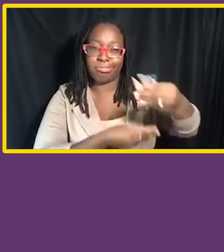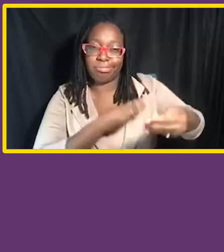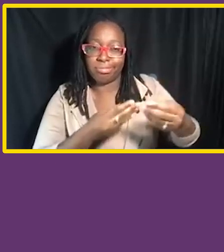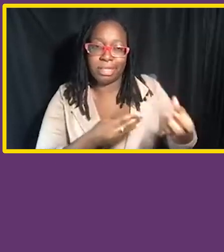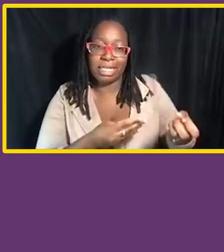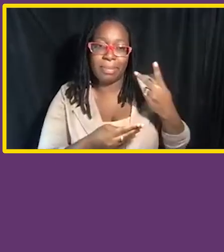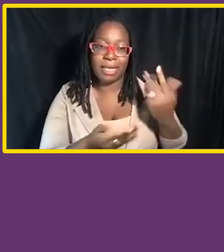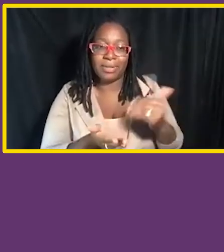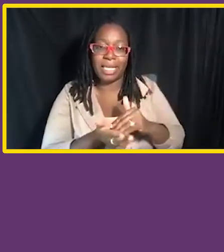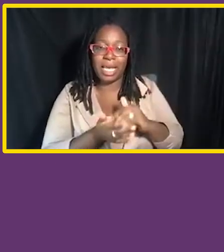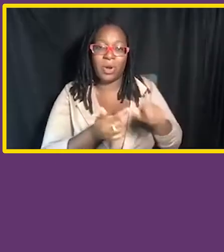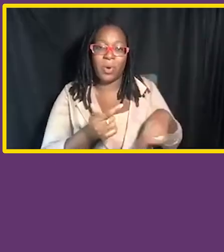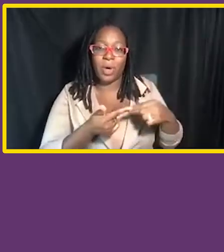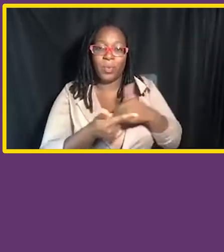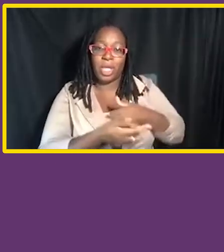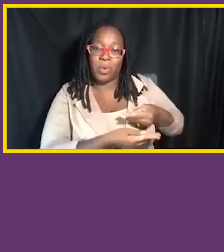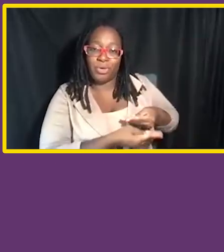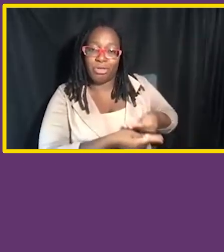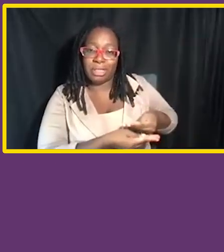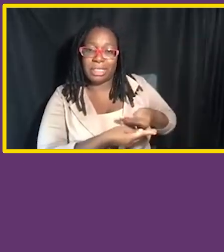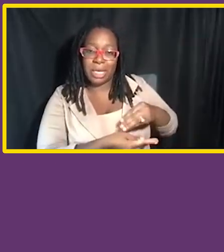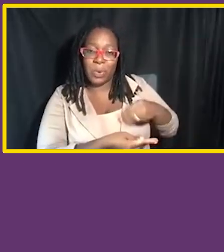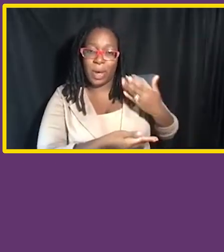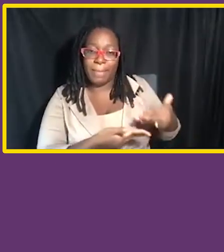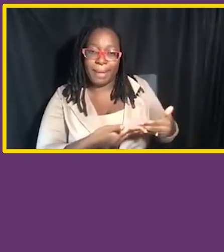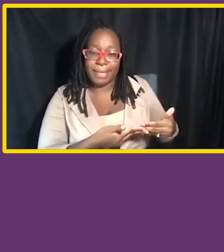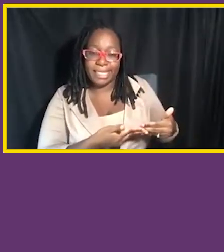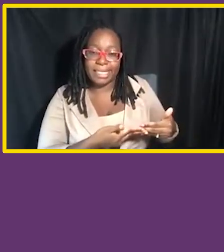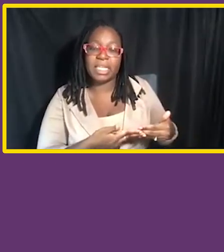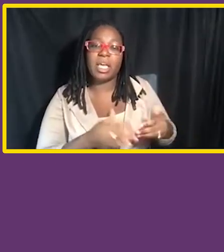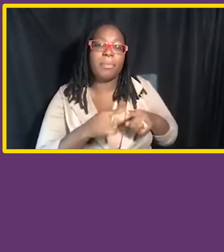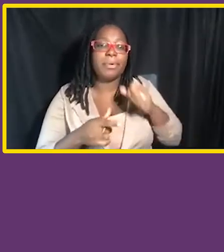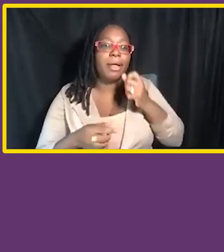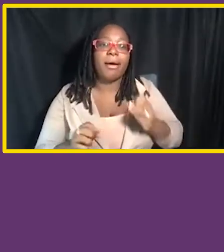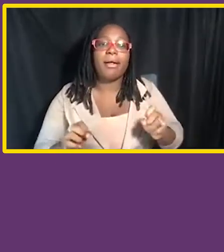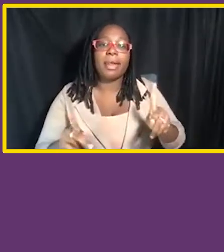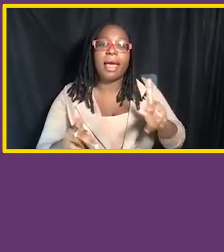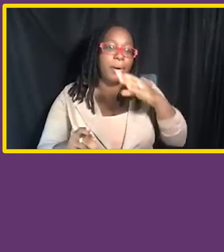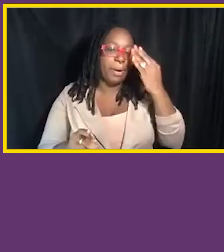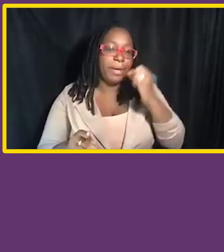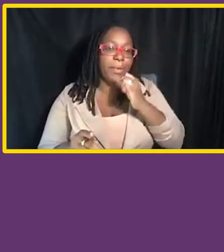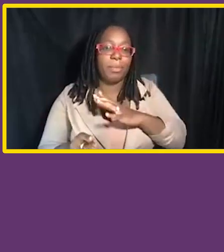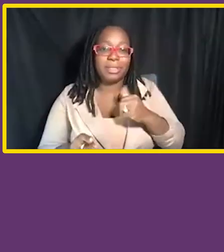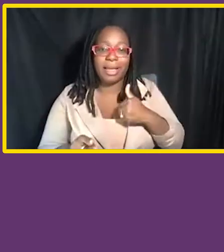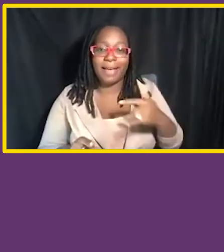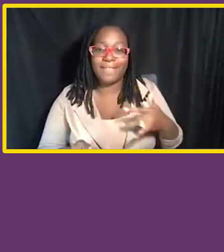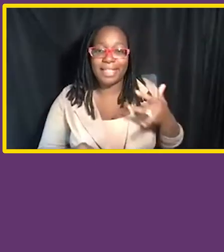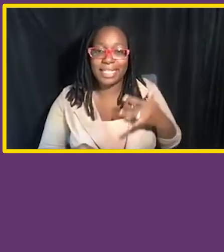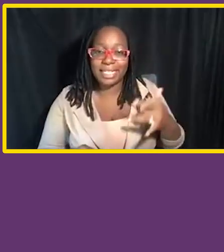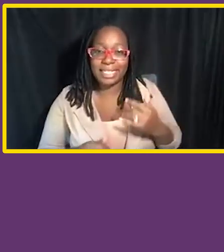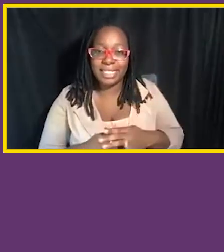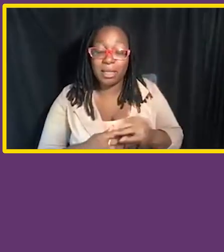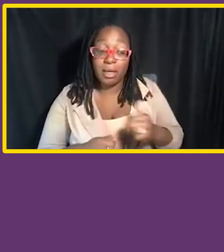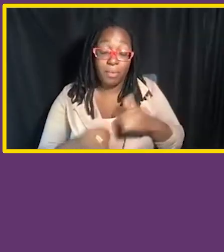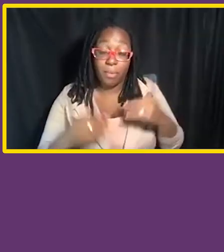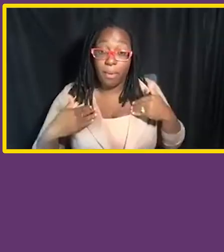and not allowing Black women to have feelings. Like in our culture, you are a body, but you know, we don't